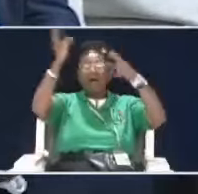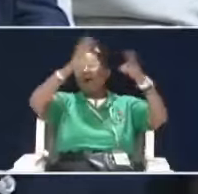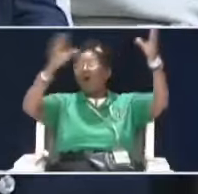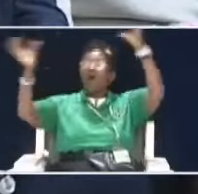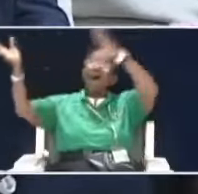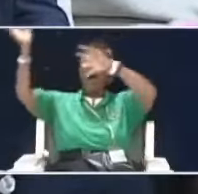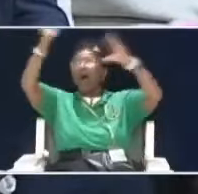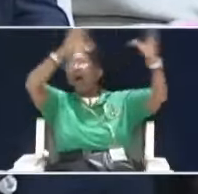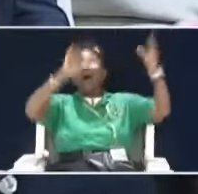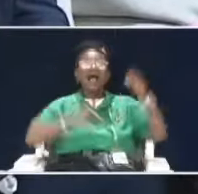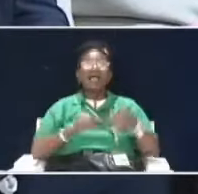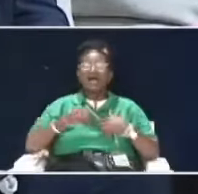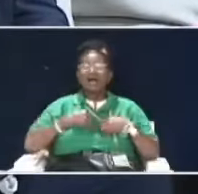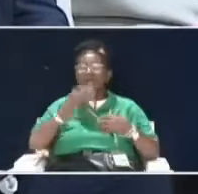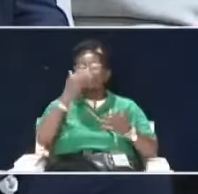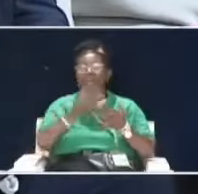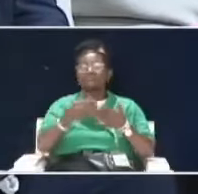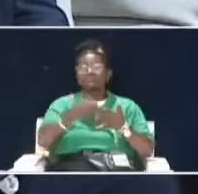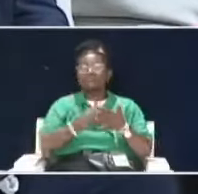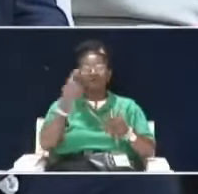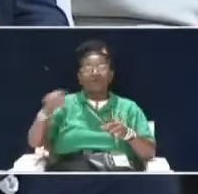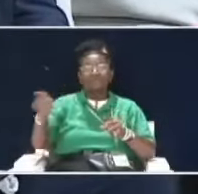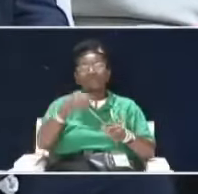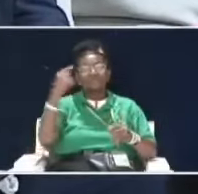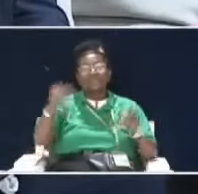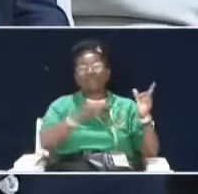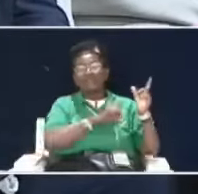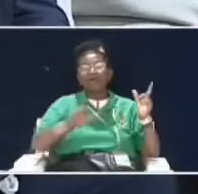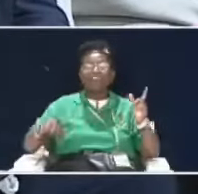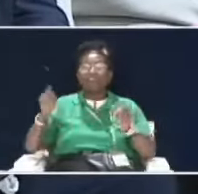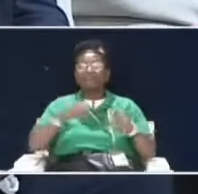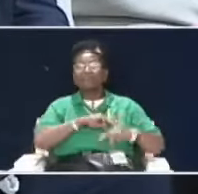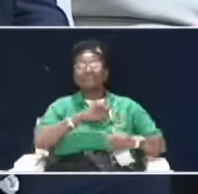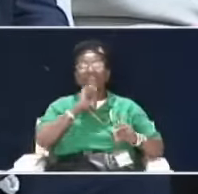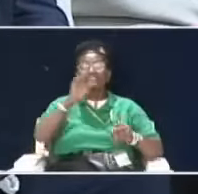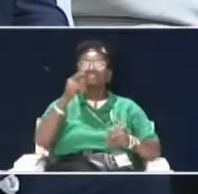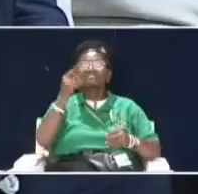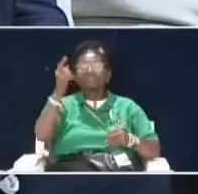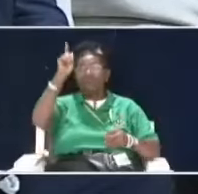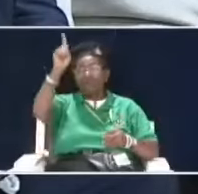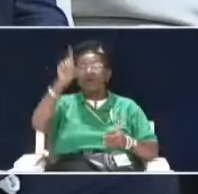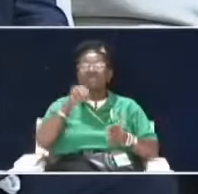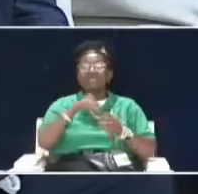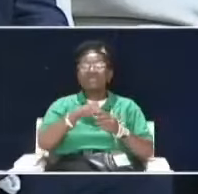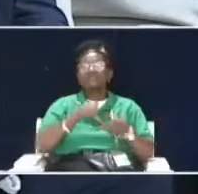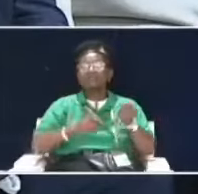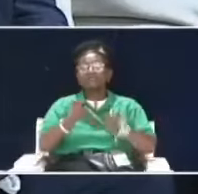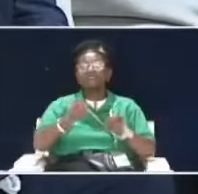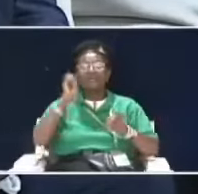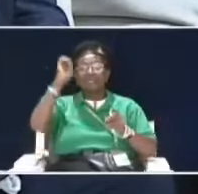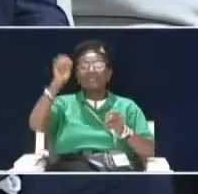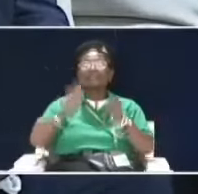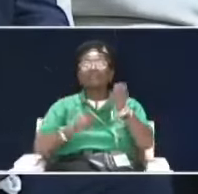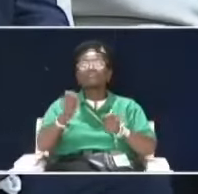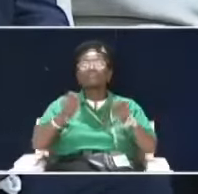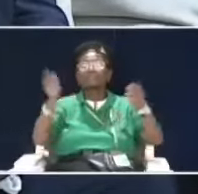I have good news for you. The Lord of hosts is also the one who is in control. You control